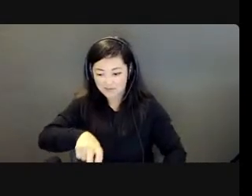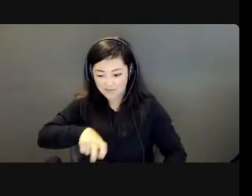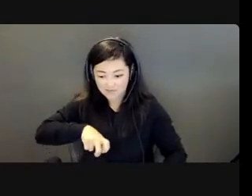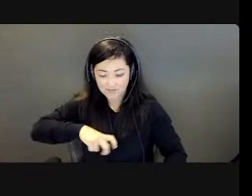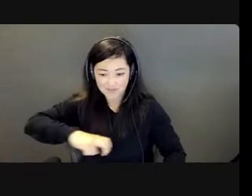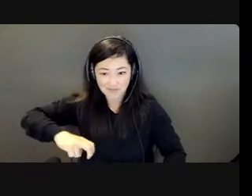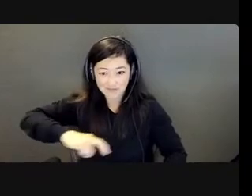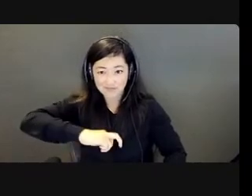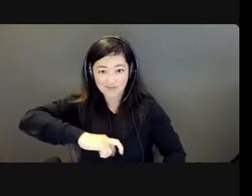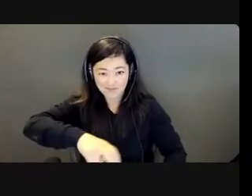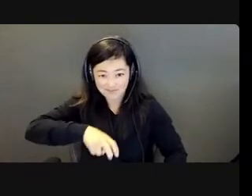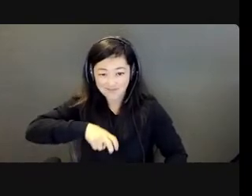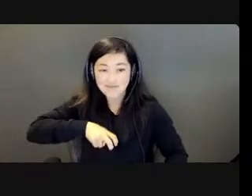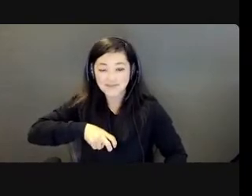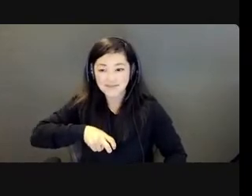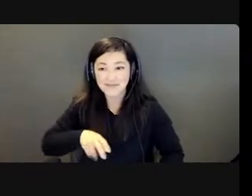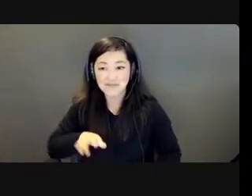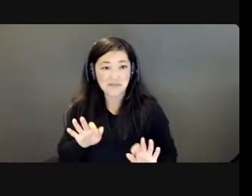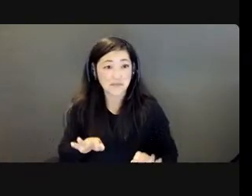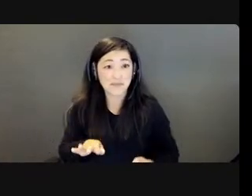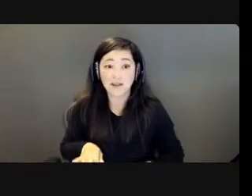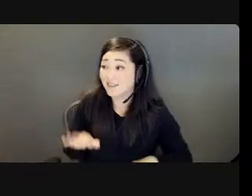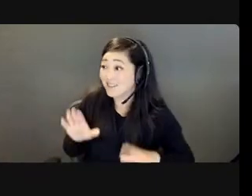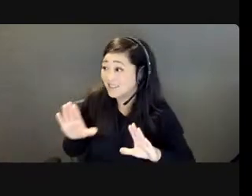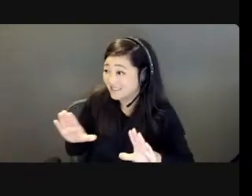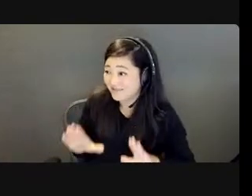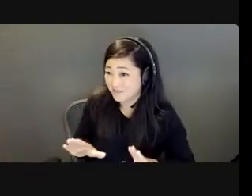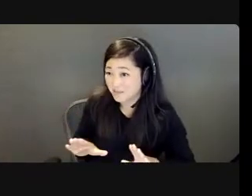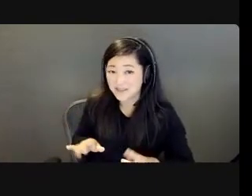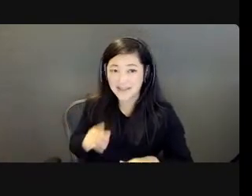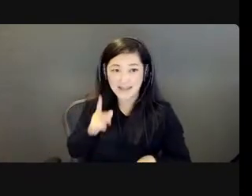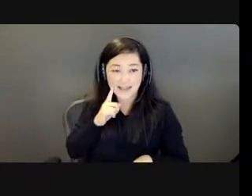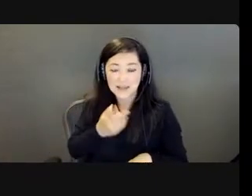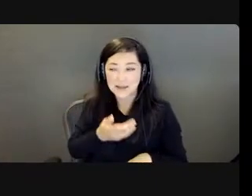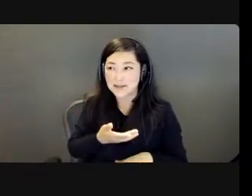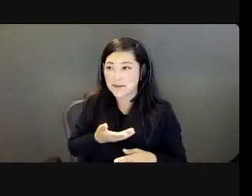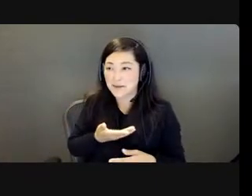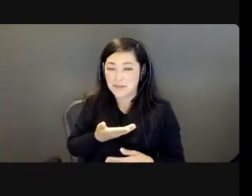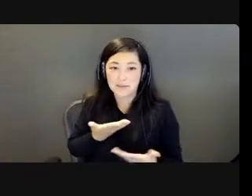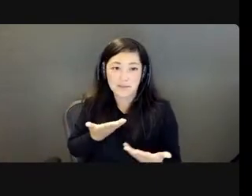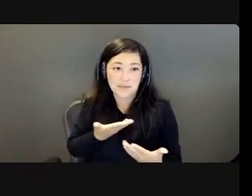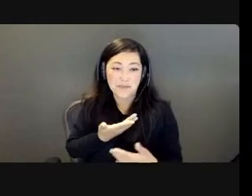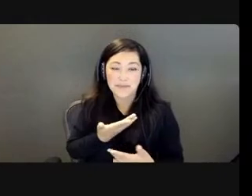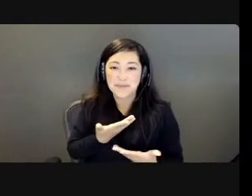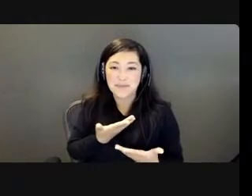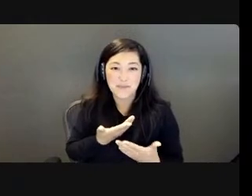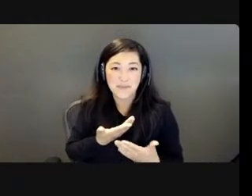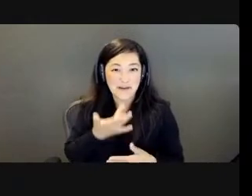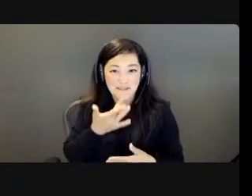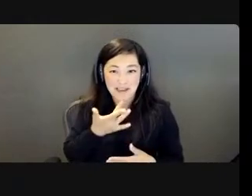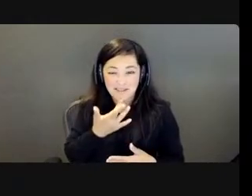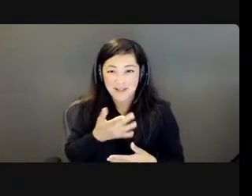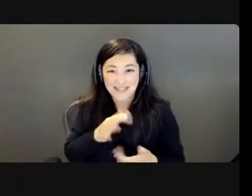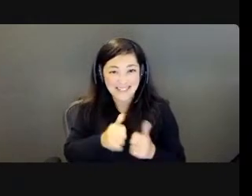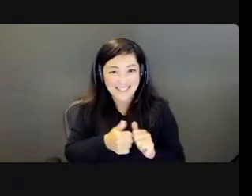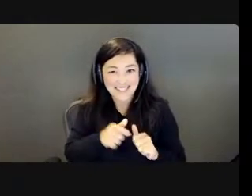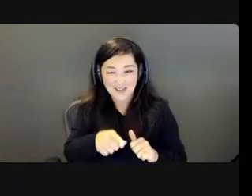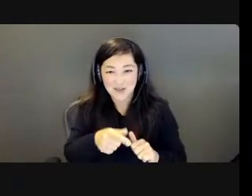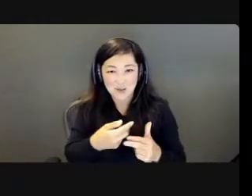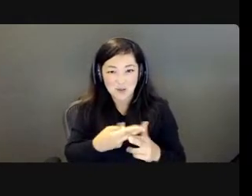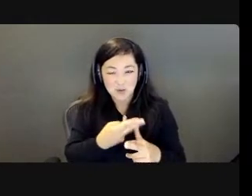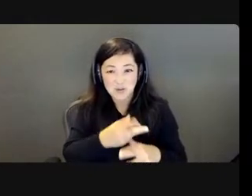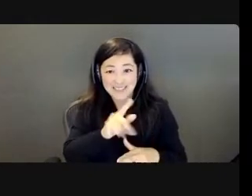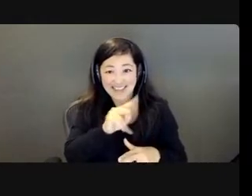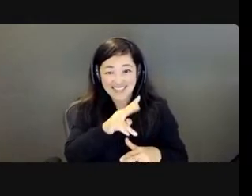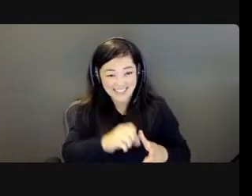That's amazing. I think my personal favorite feature was the repurposed television like lift